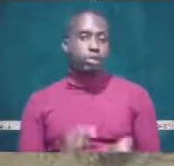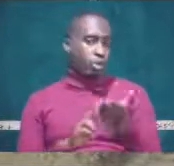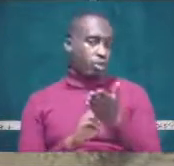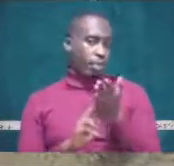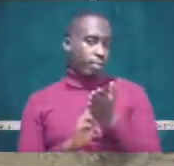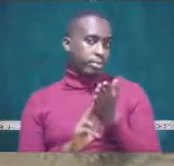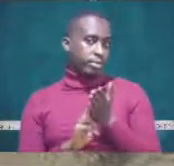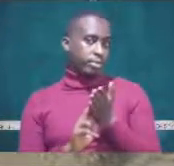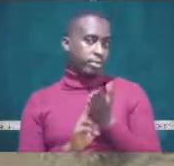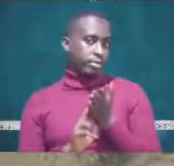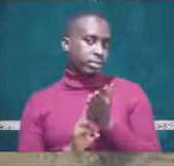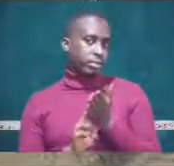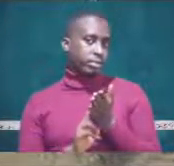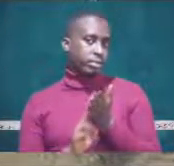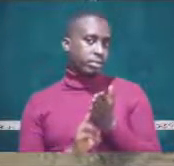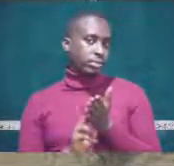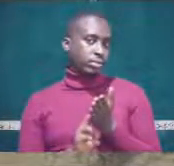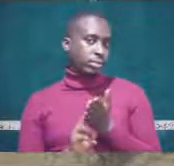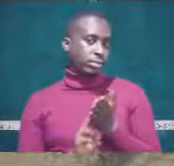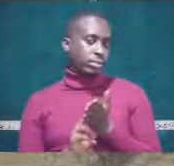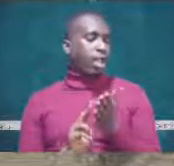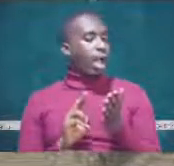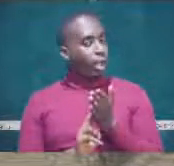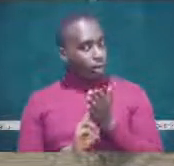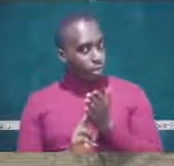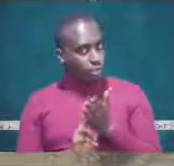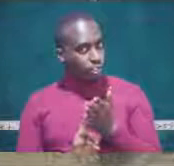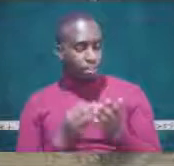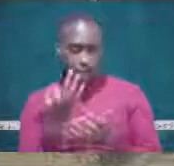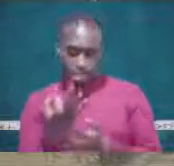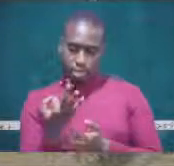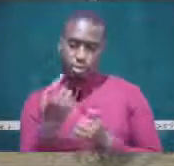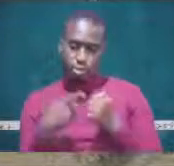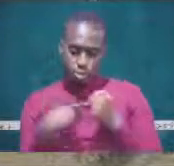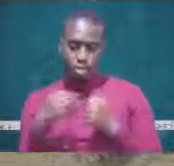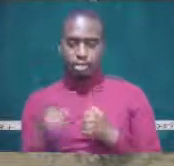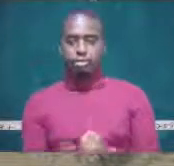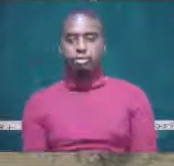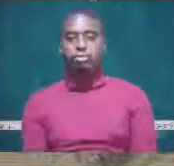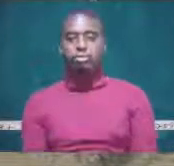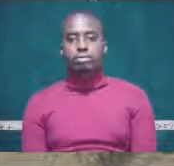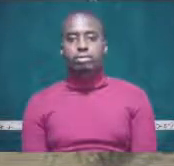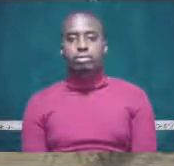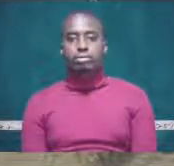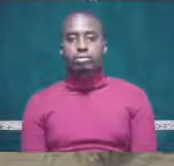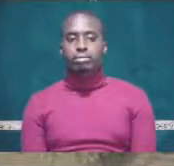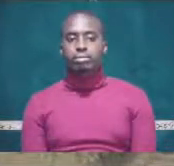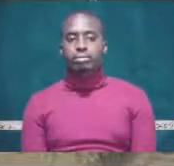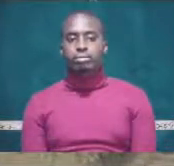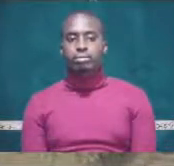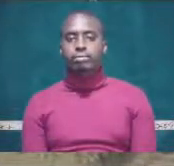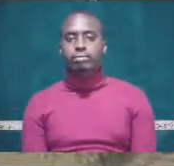What was consumed? What was consumed is 360 francs.